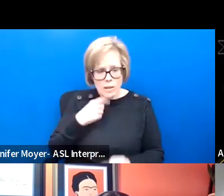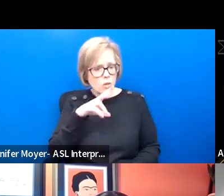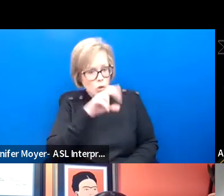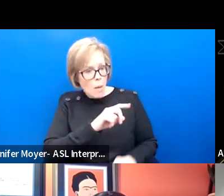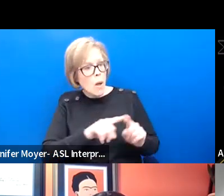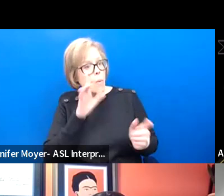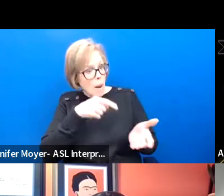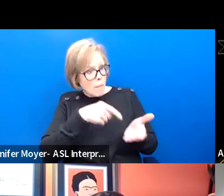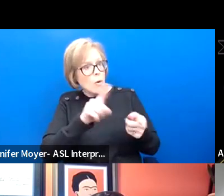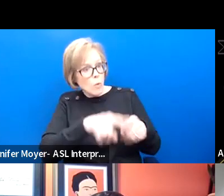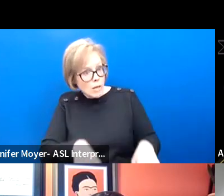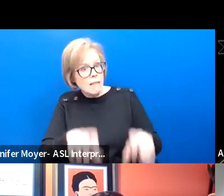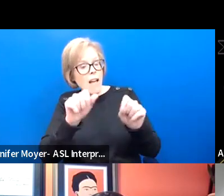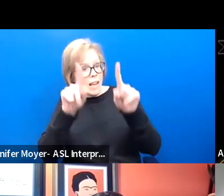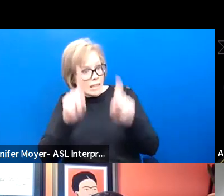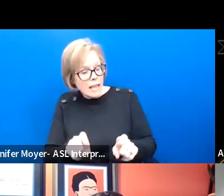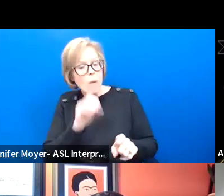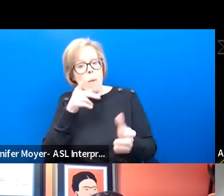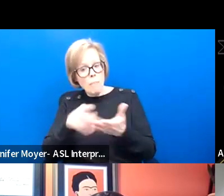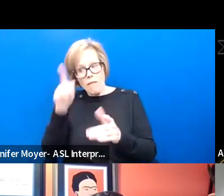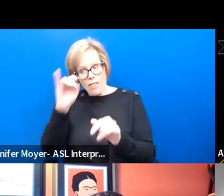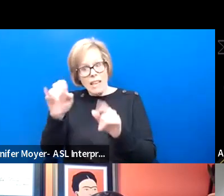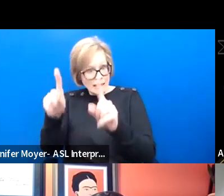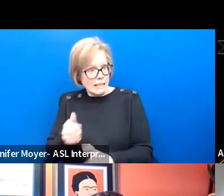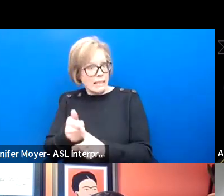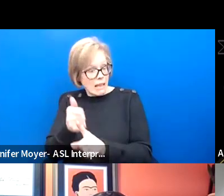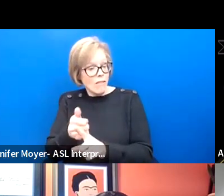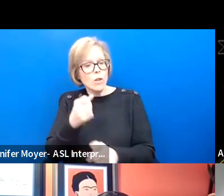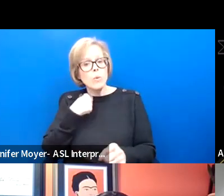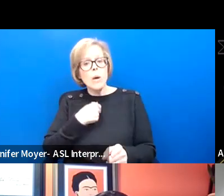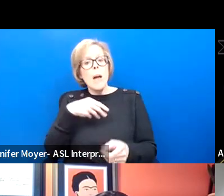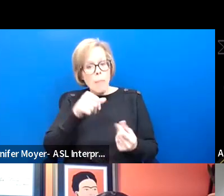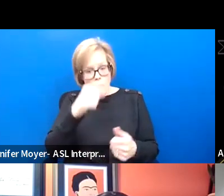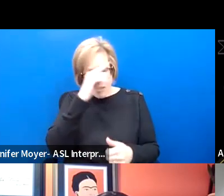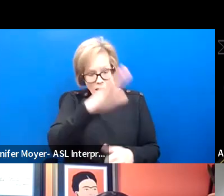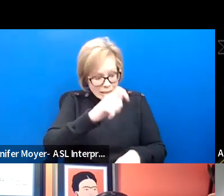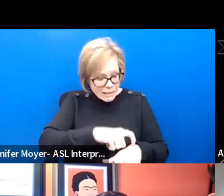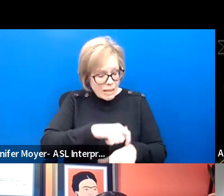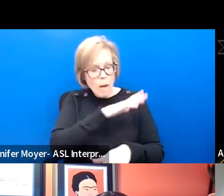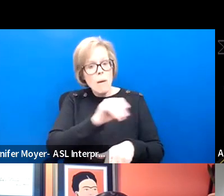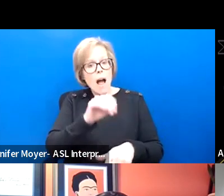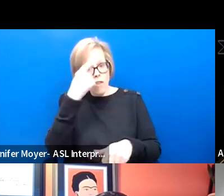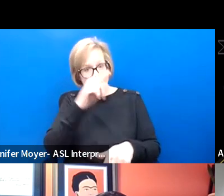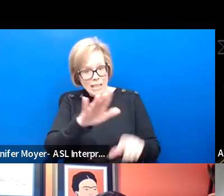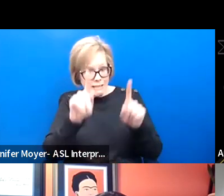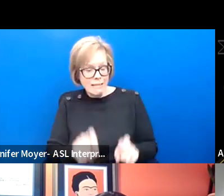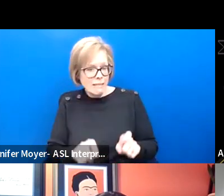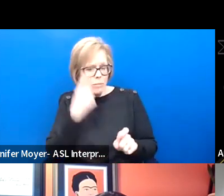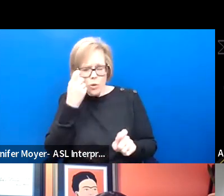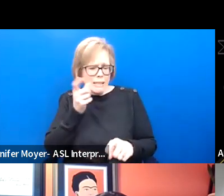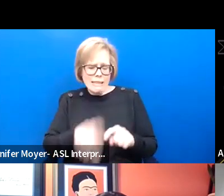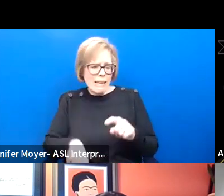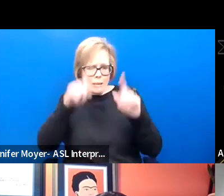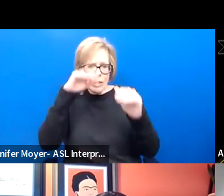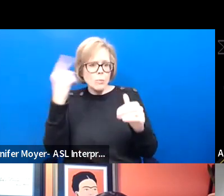pay you to take the assessment and we'll pay for the assessment. So we paid them for their time and we paid them for their assessment, because you can't